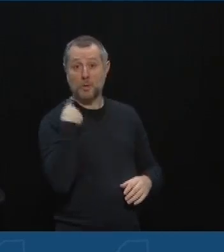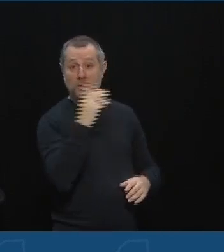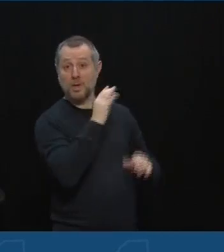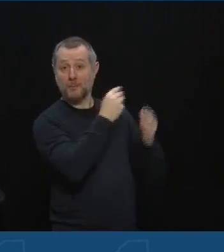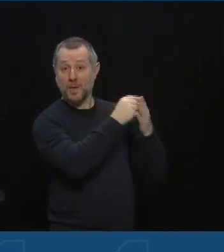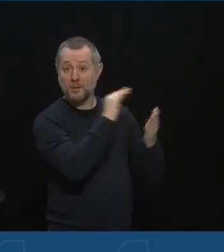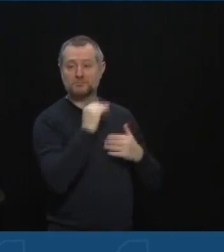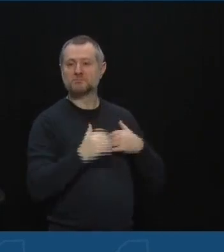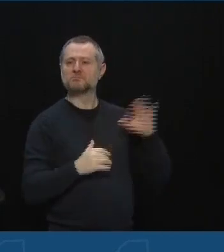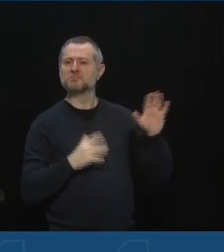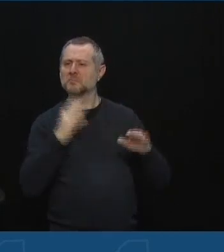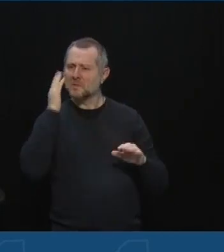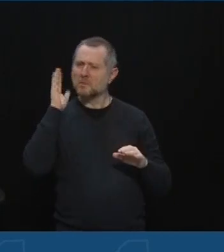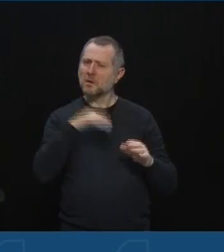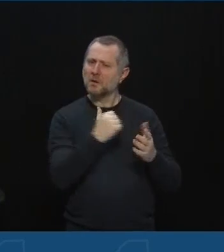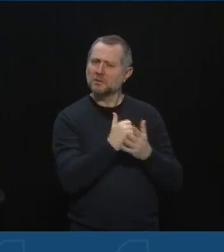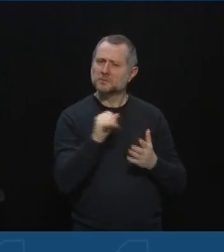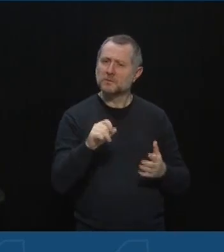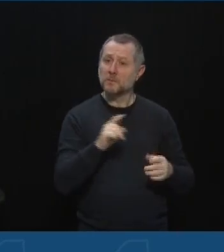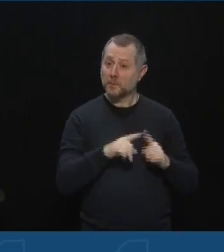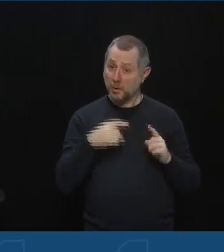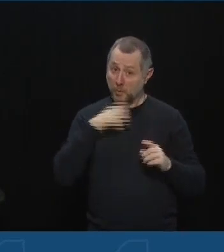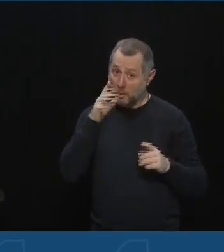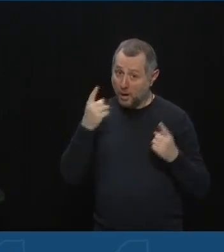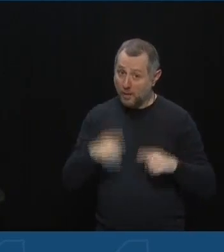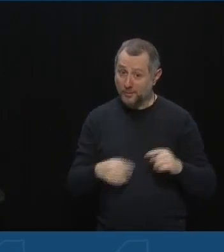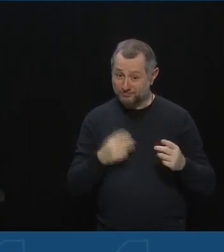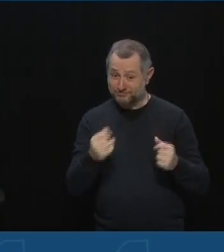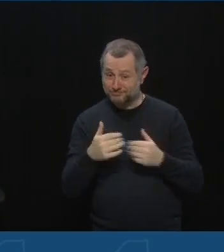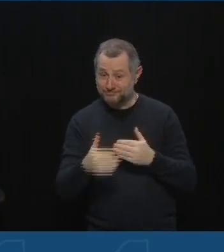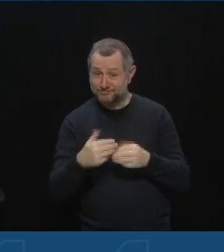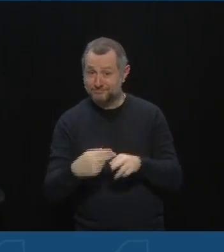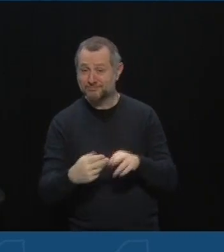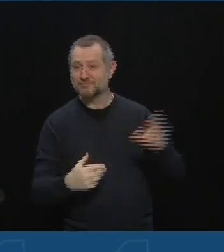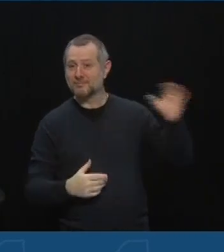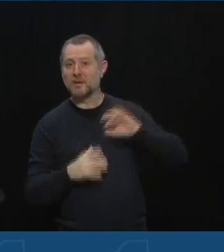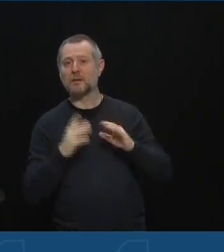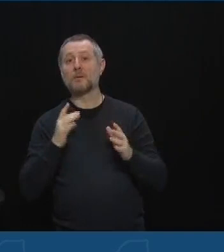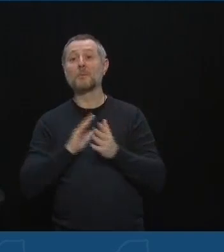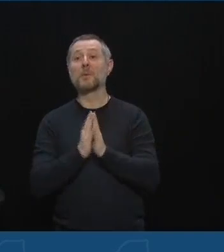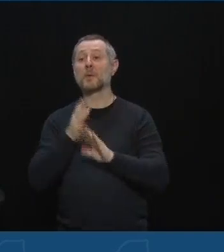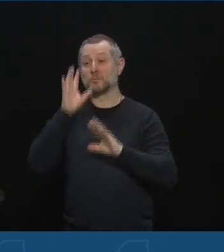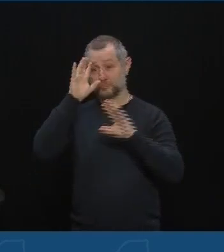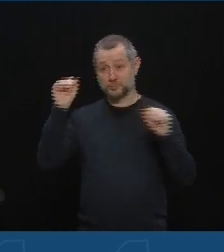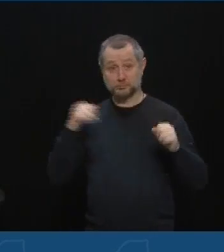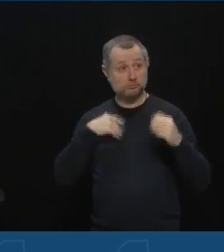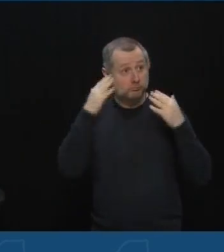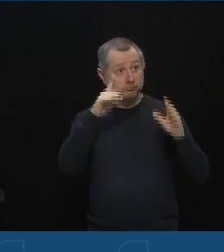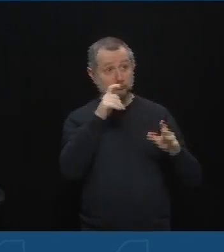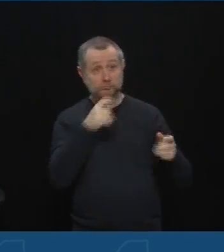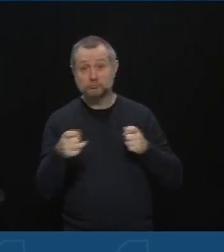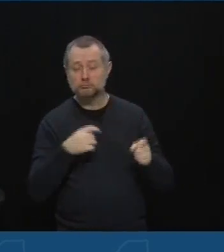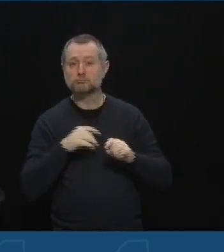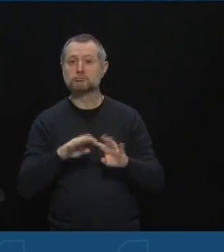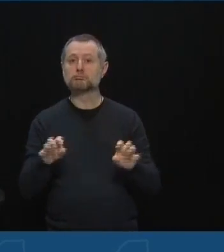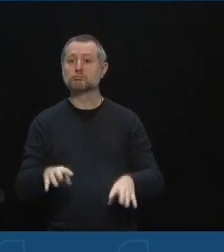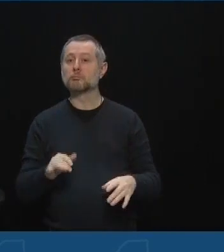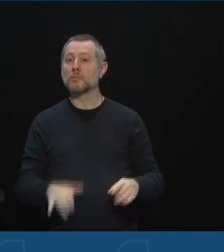through the worst times, but we don't know politically who's going to be in charge in the future. We don't know what's going to happen with their